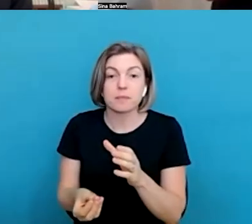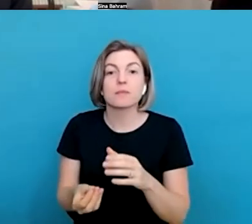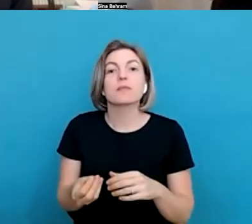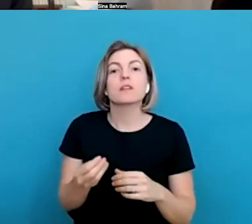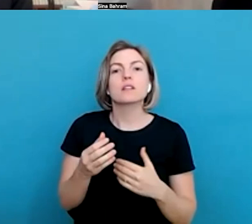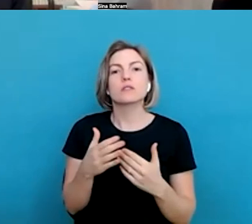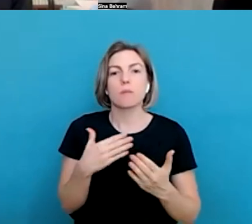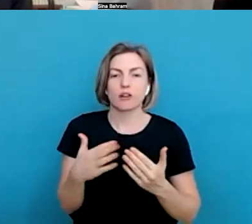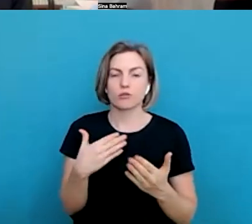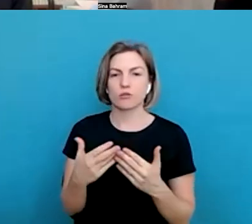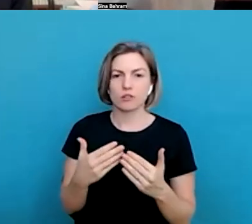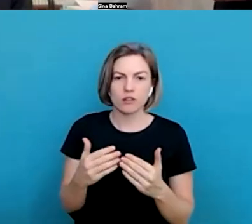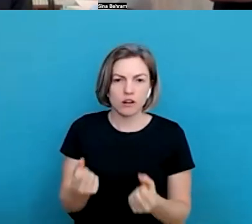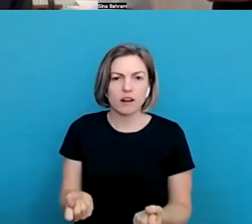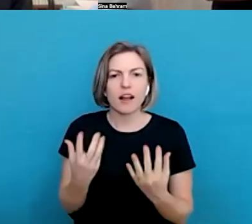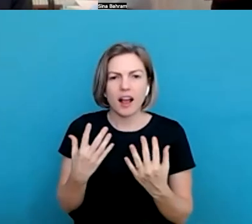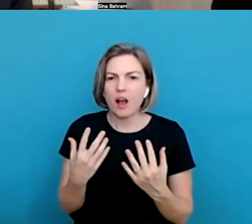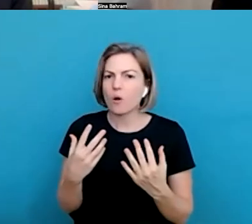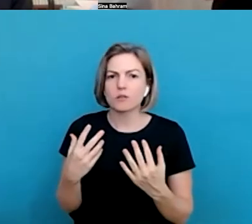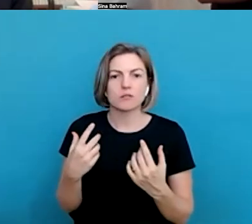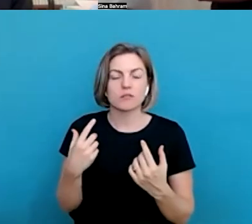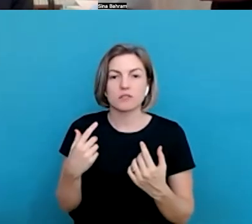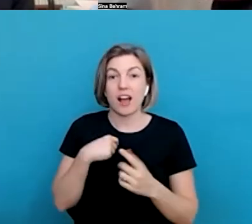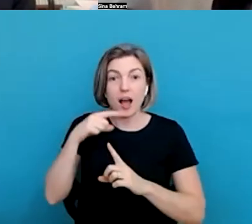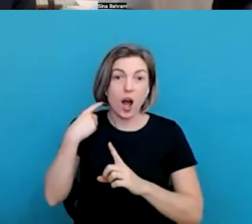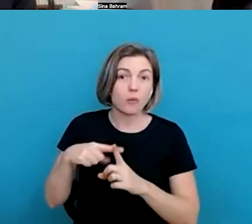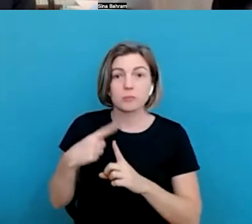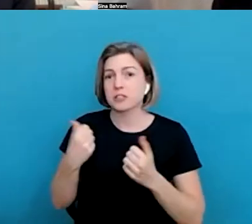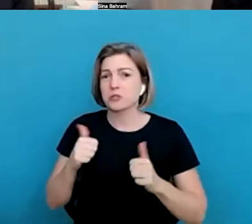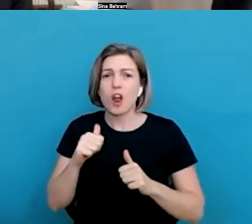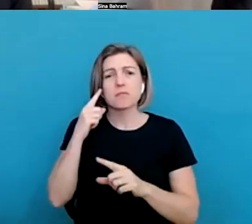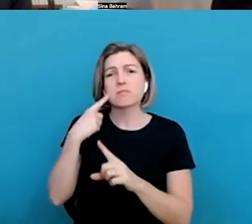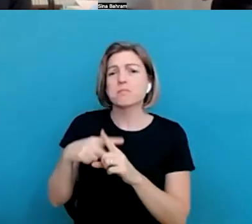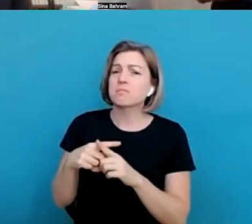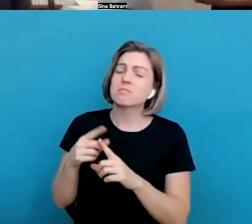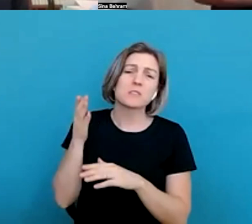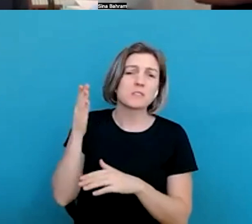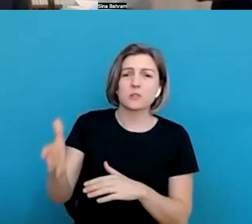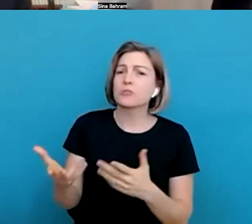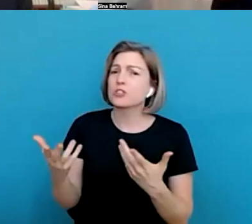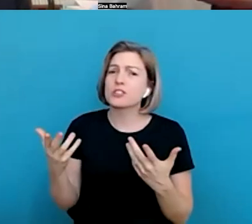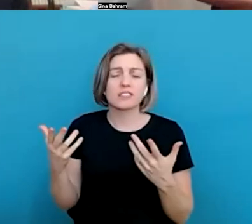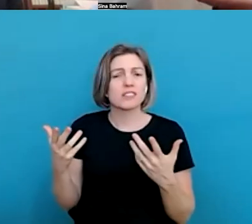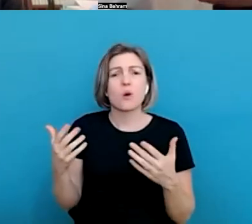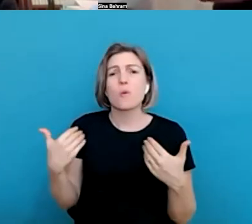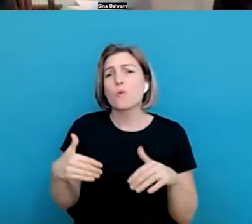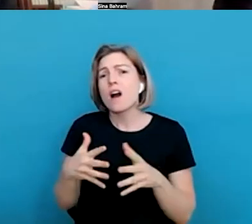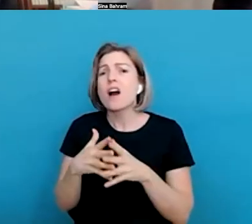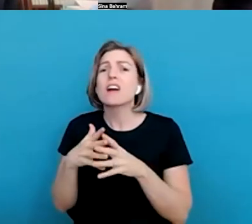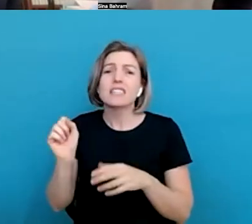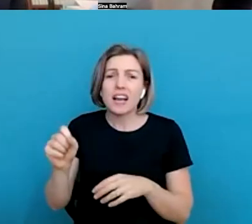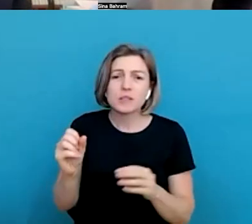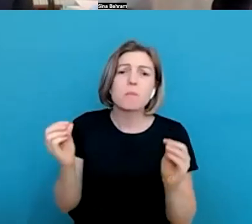matter how optimistic I try to make myself about prevalence of accessibility